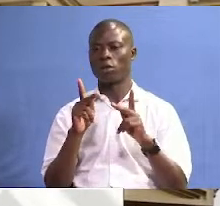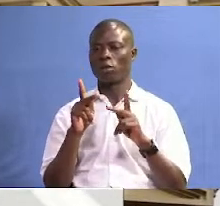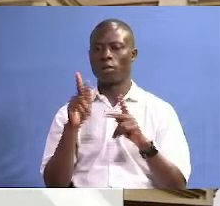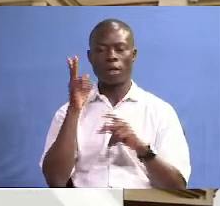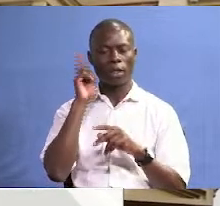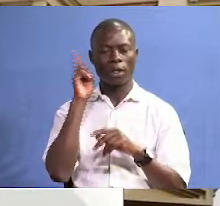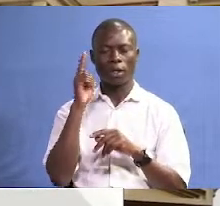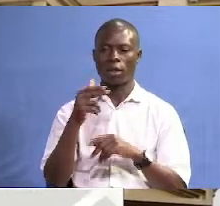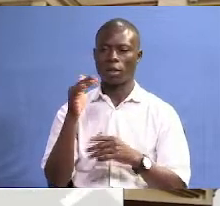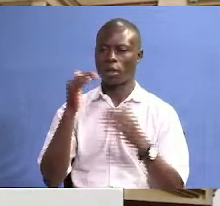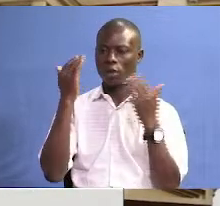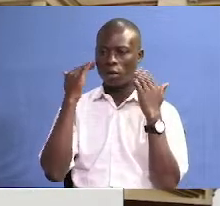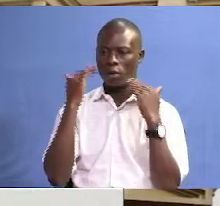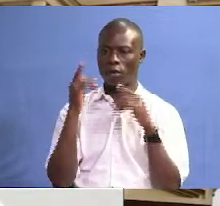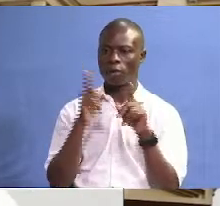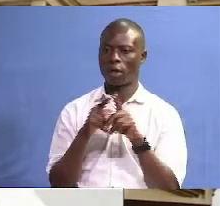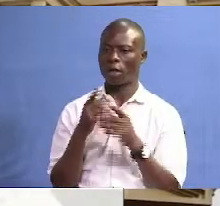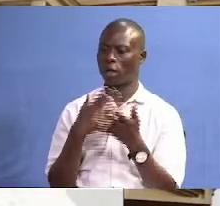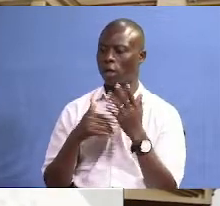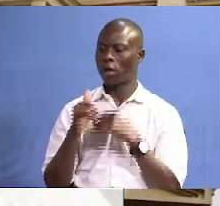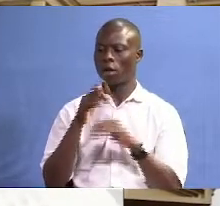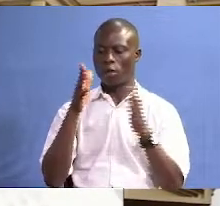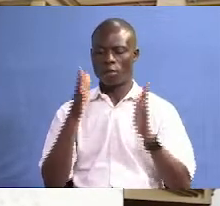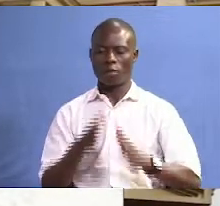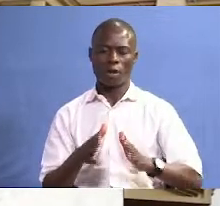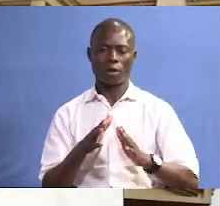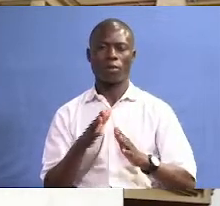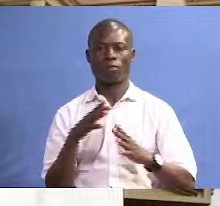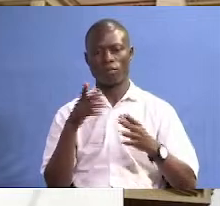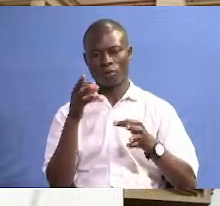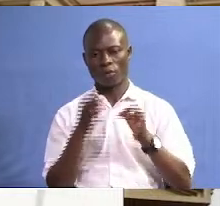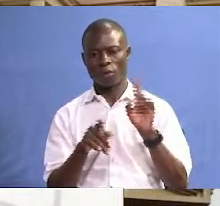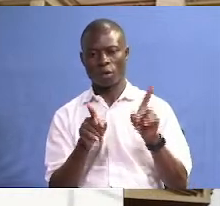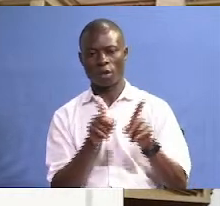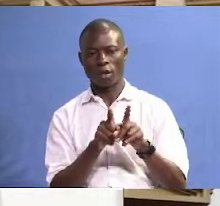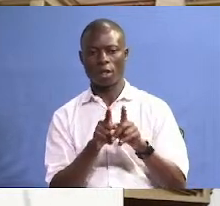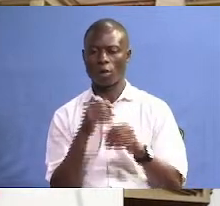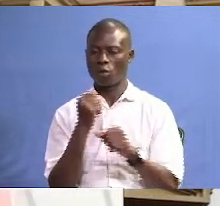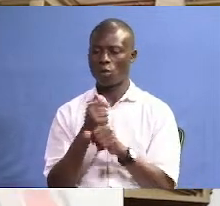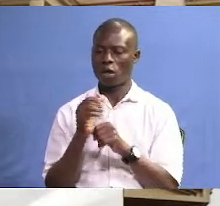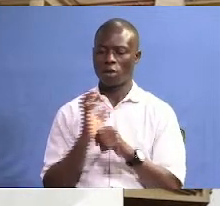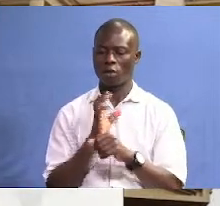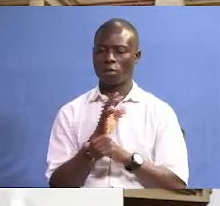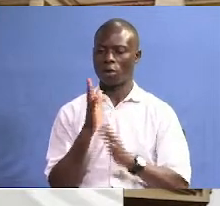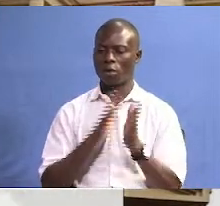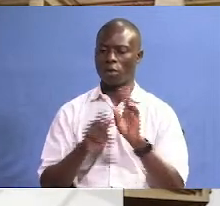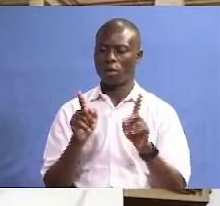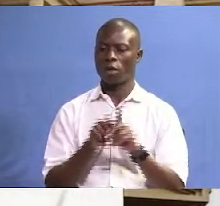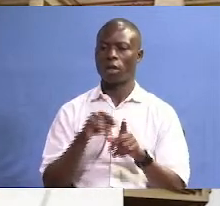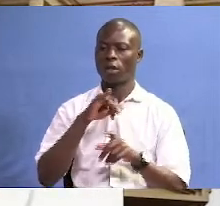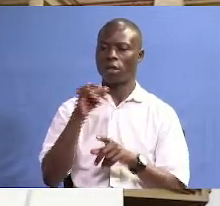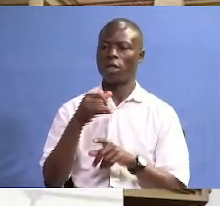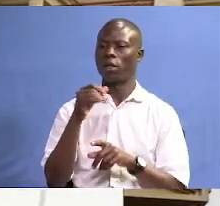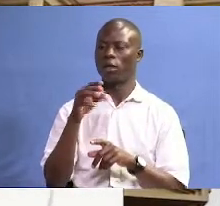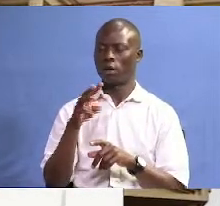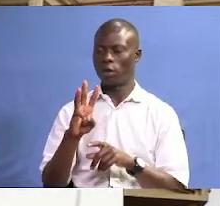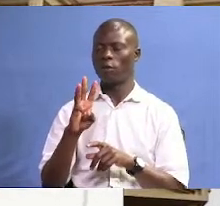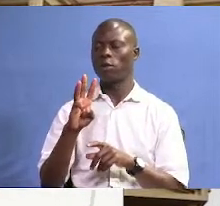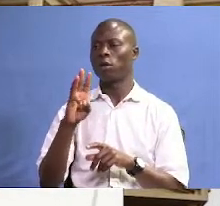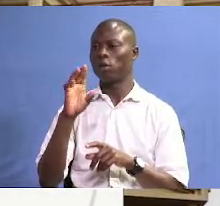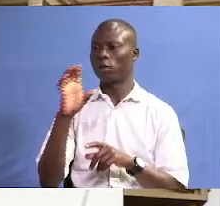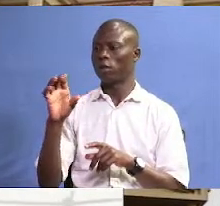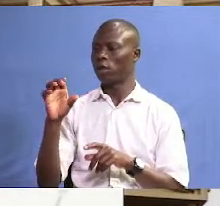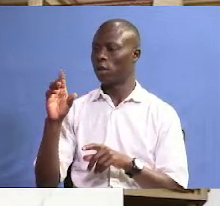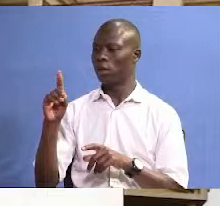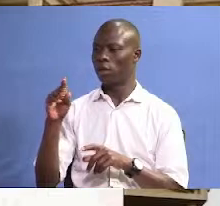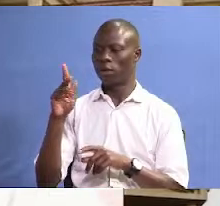he later served as a vice chairperson in the Judiciary Working Committee on Election Preparation, JWCEP. He also served at